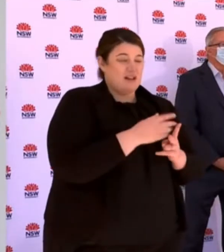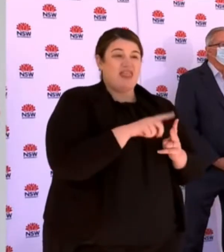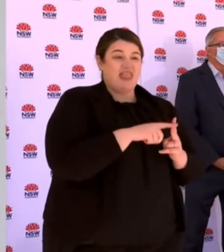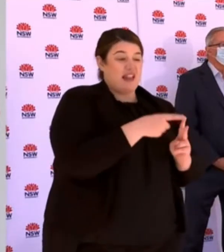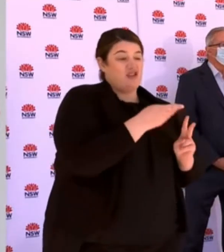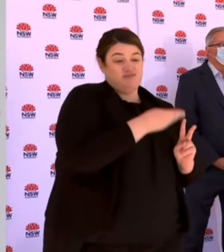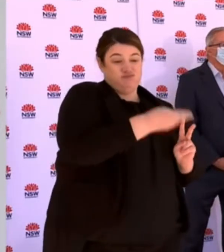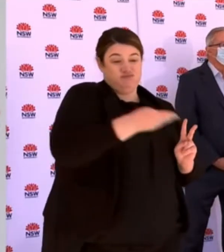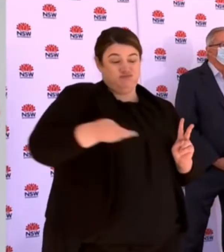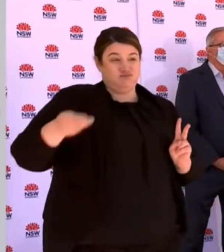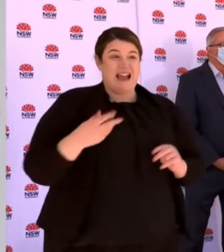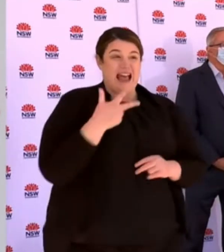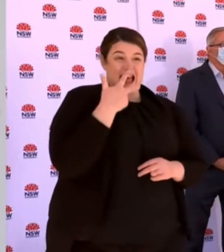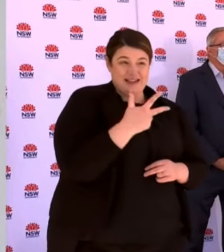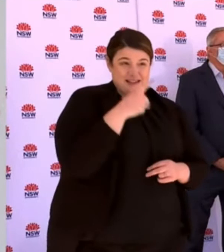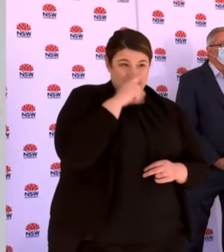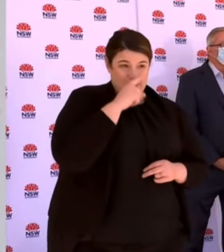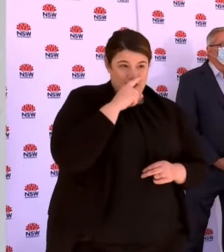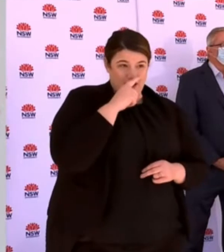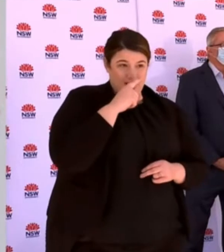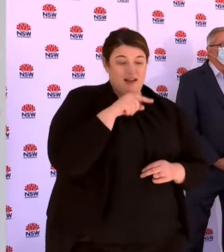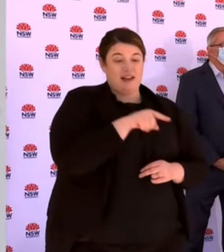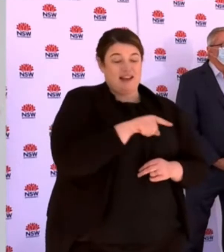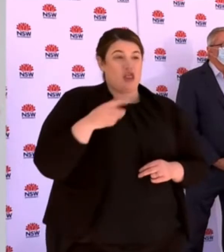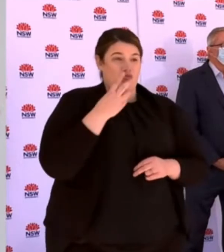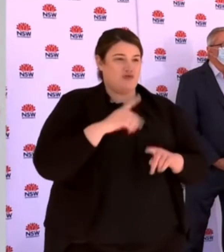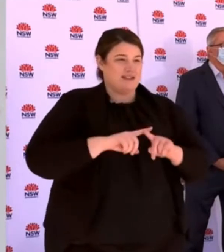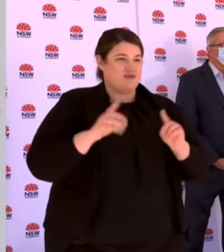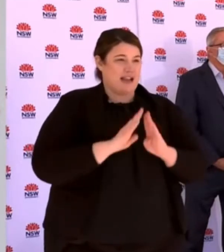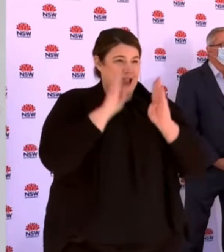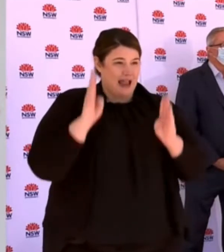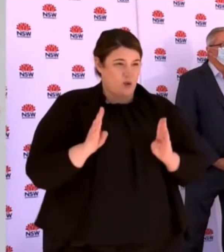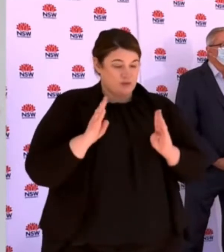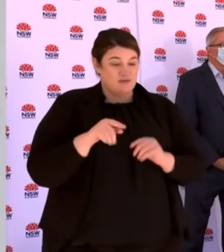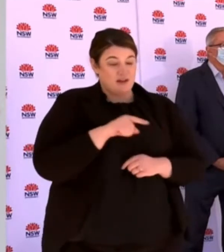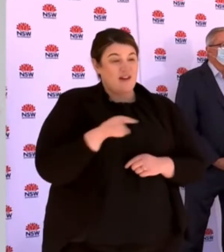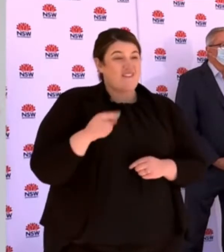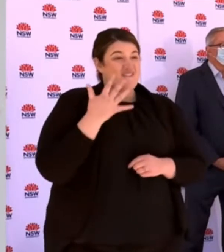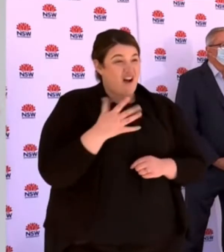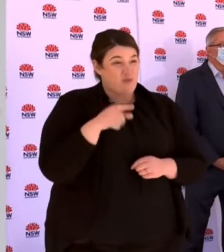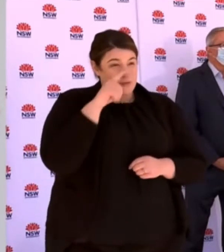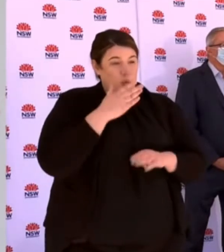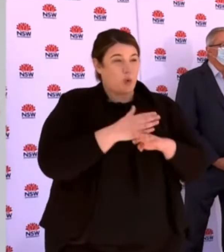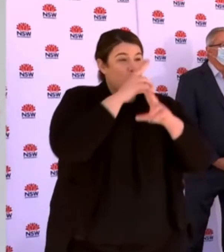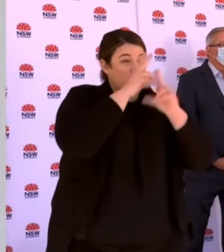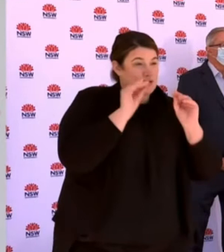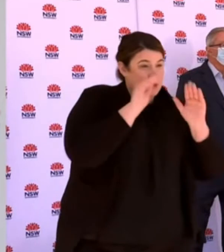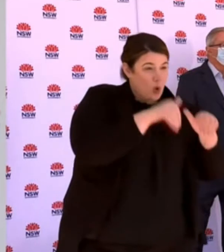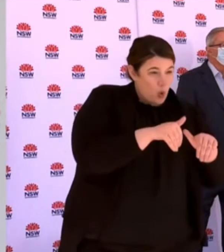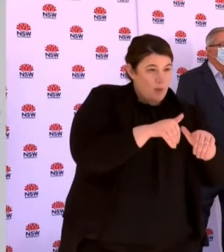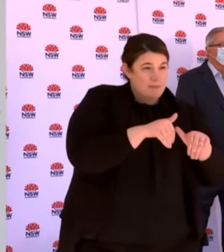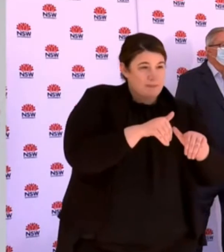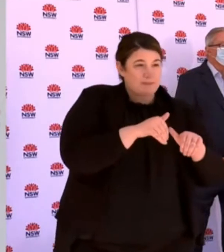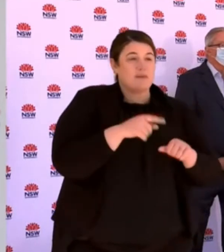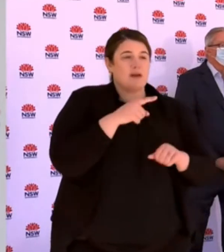additional 8 cases across 3 linked households, and of those, 5 worked in aged care and healthcare, and 2